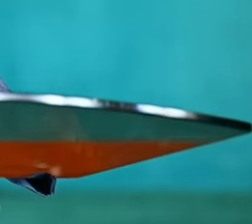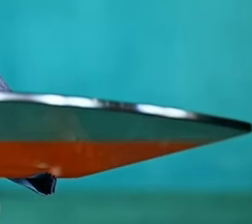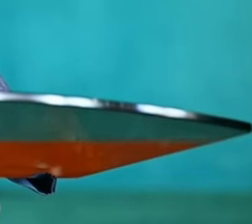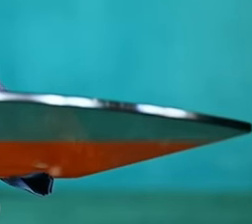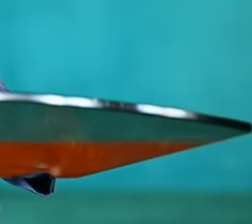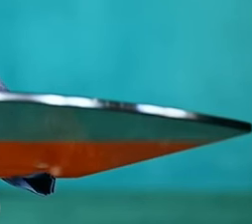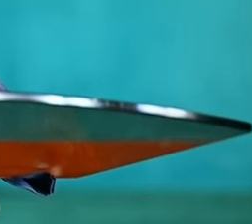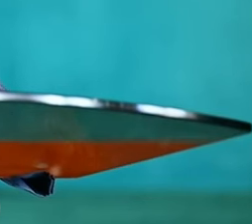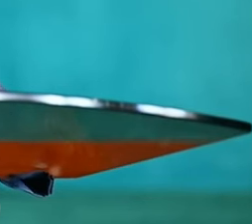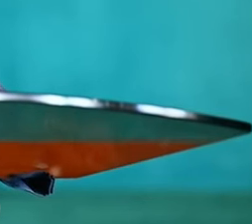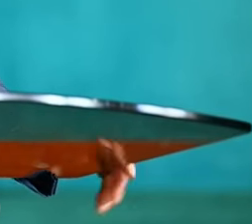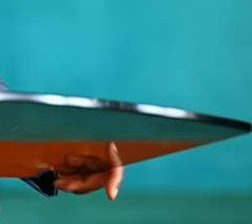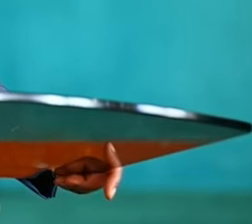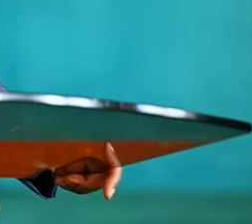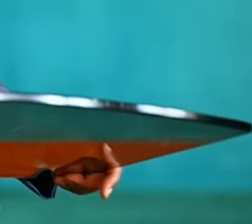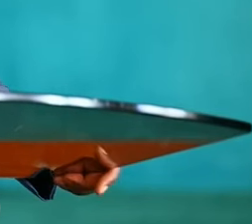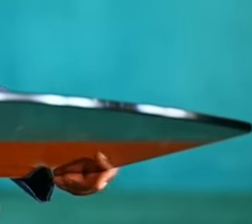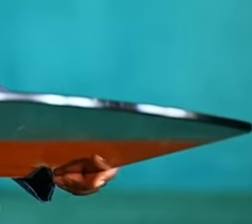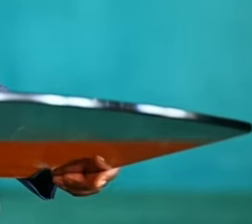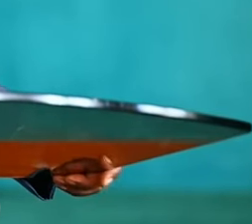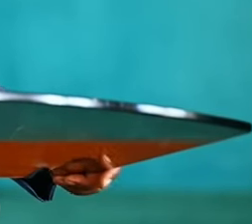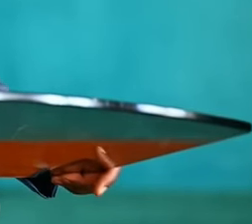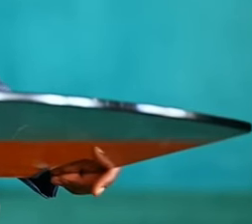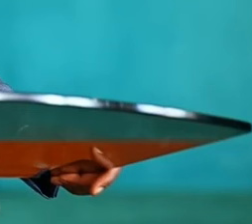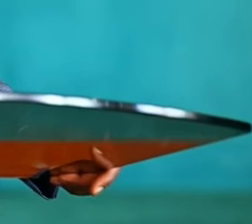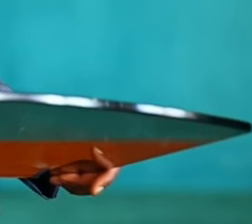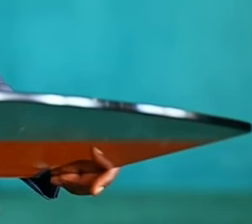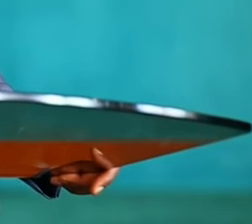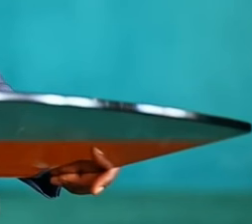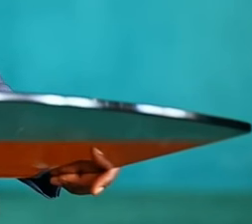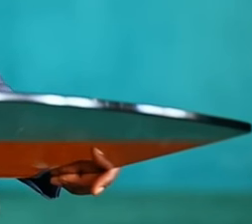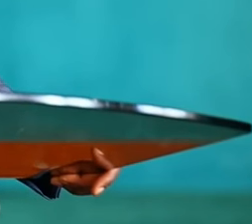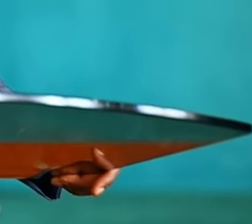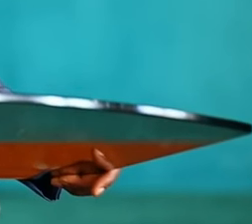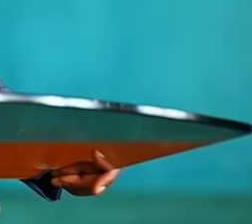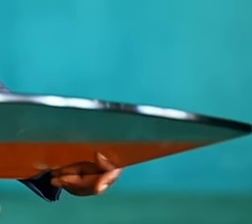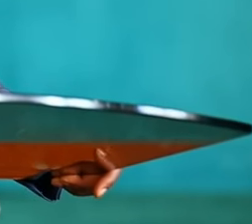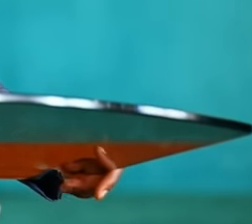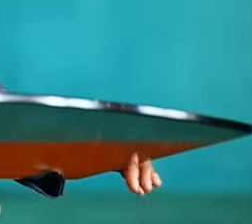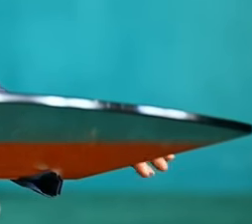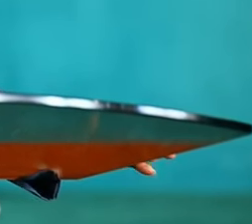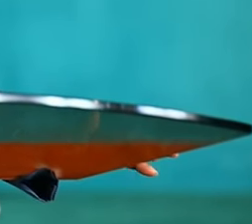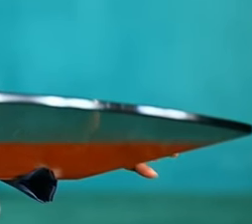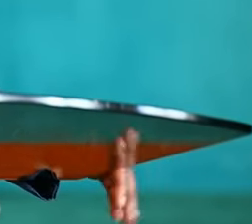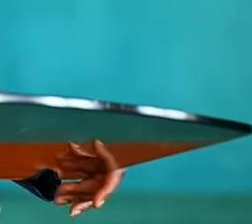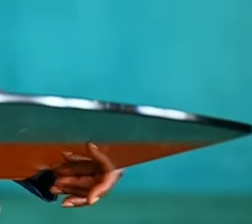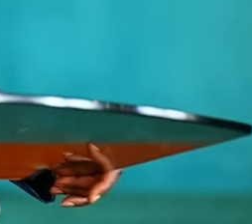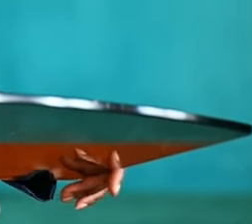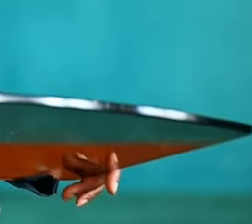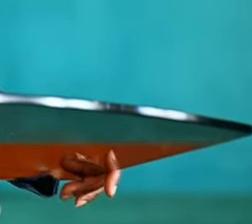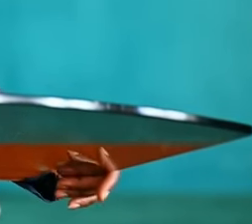too small. But I'm seeing the church is full. People have come to bless the name of the